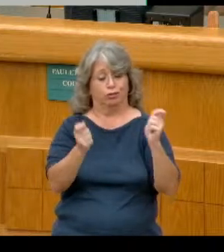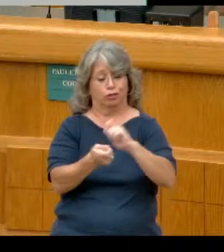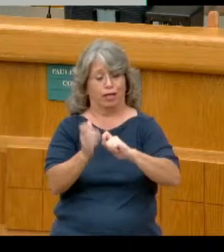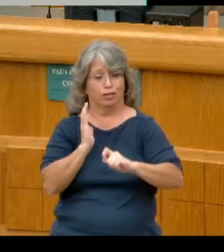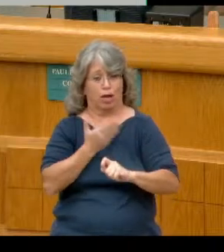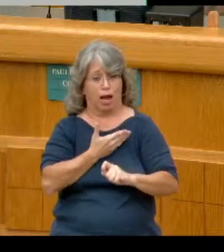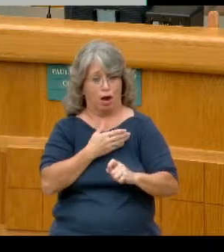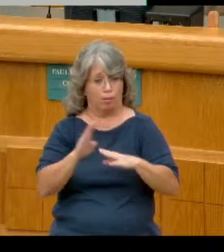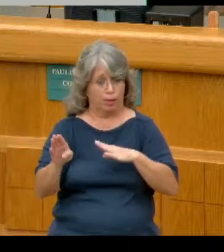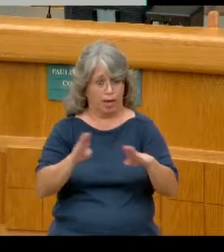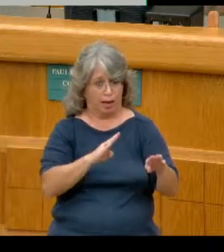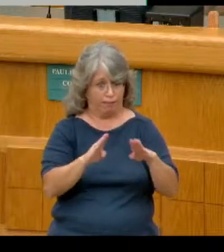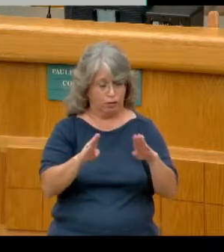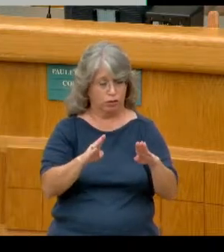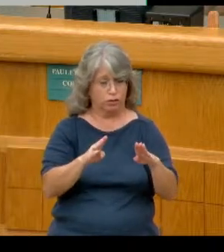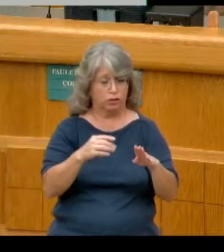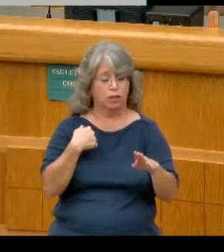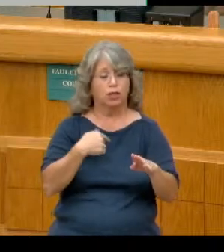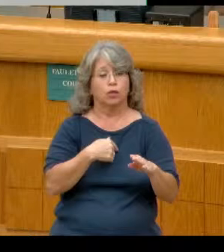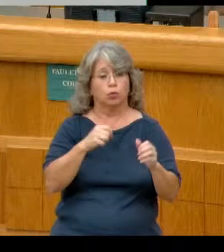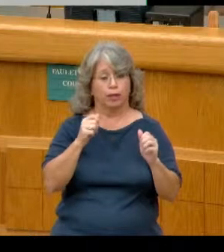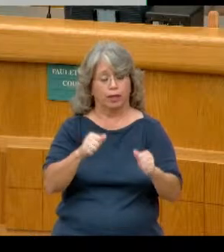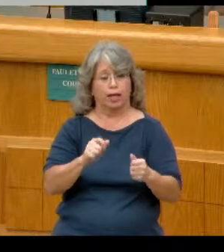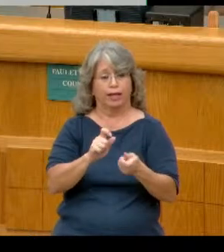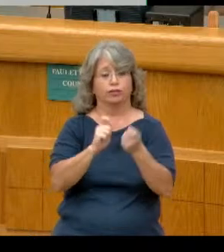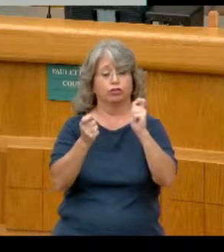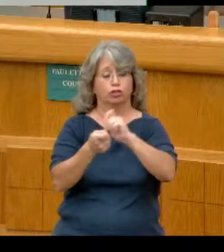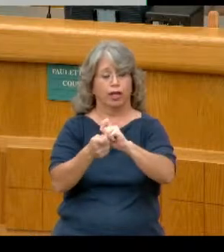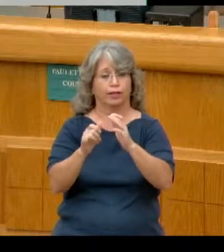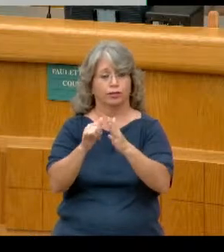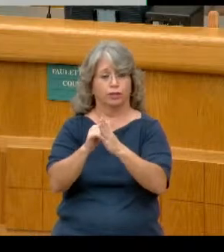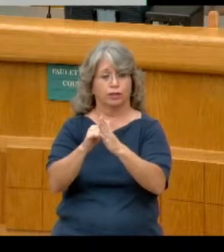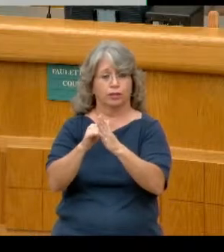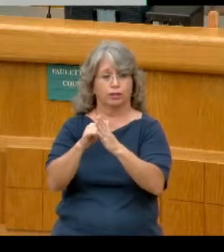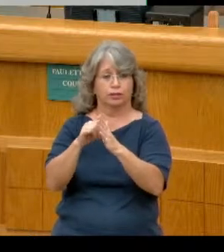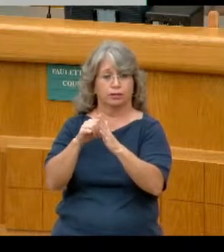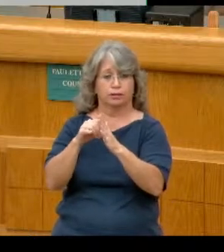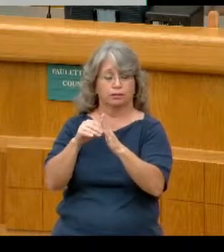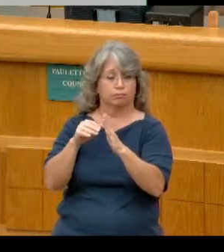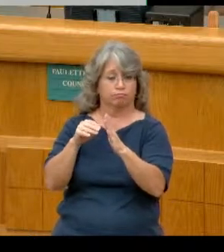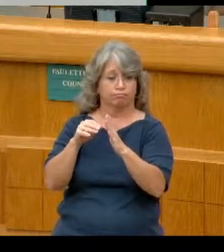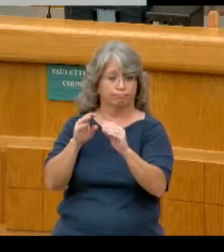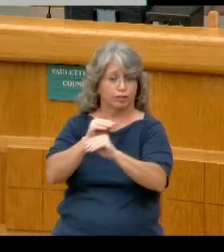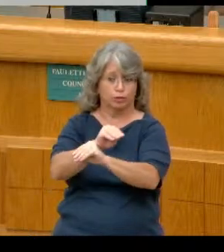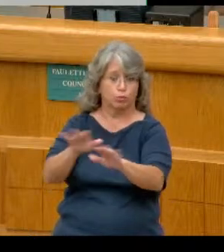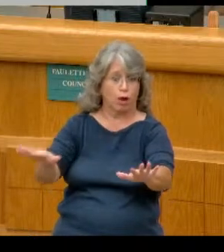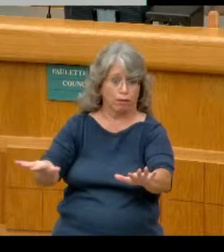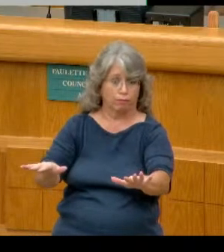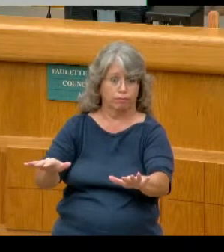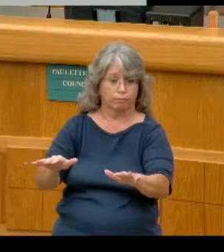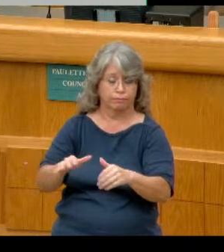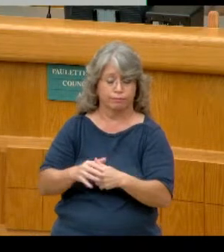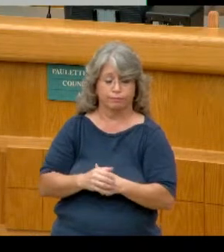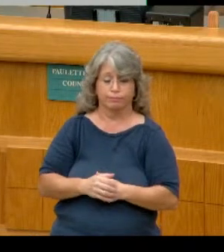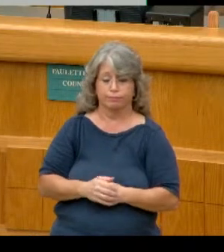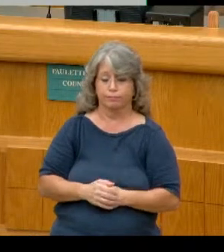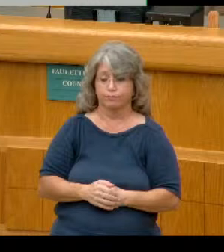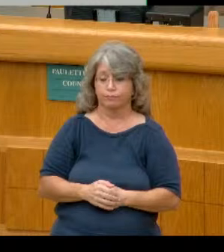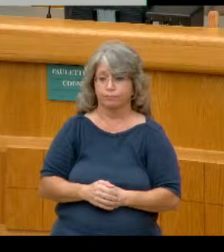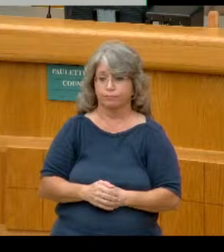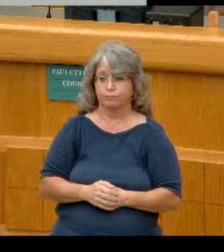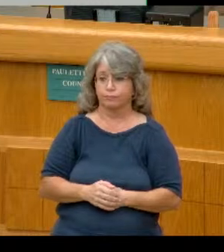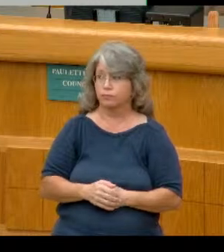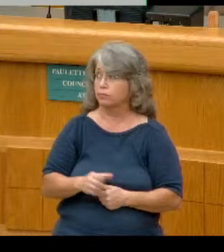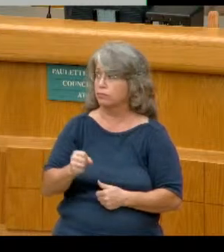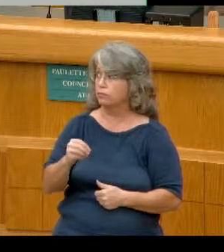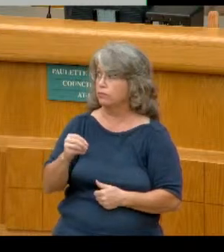it's possible to make it be much smaller than is projected right now if nothing changes with the transmission rate. So with that,